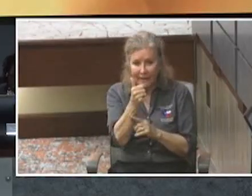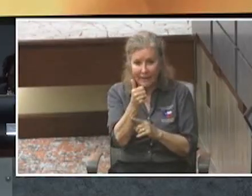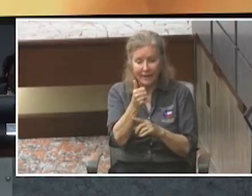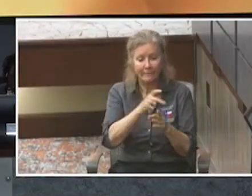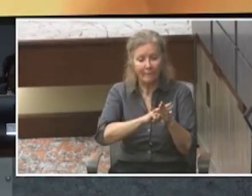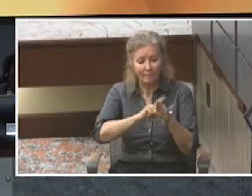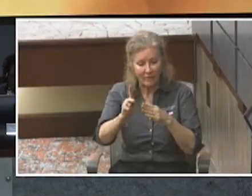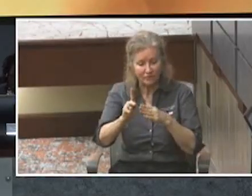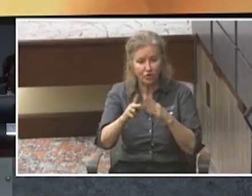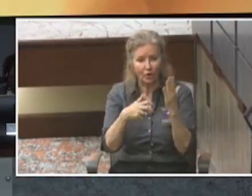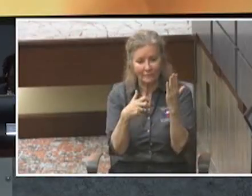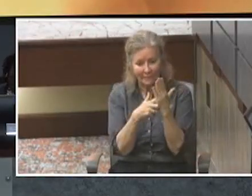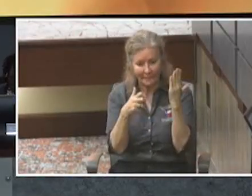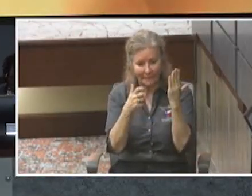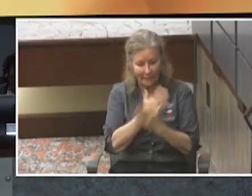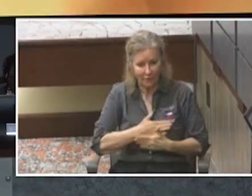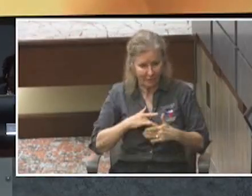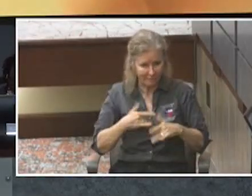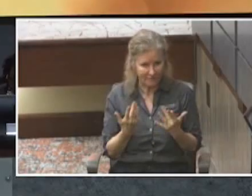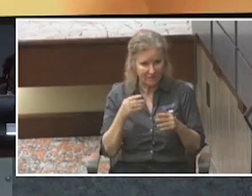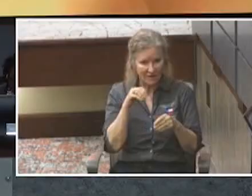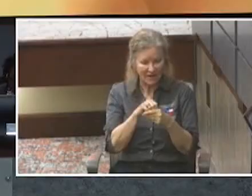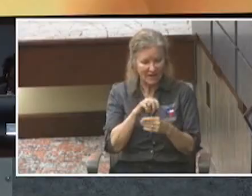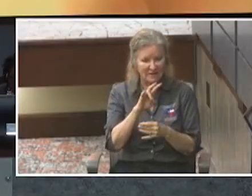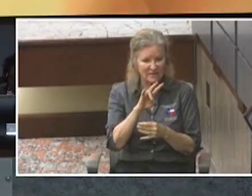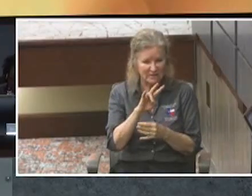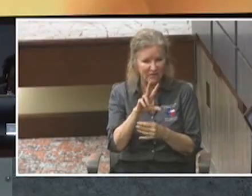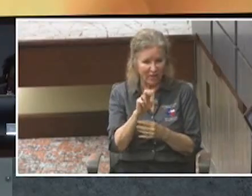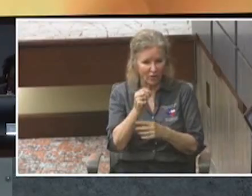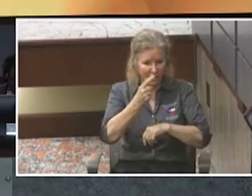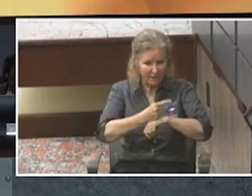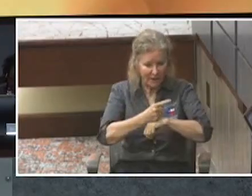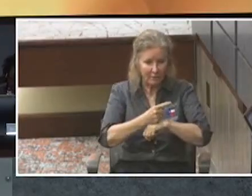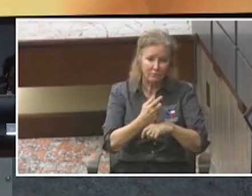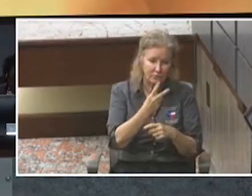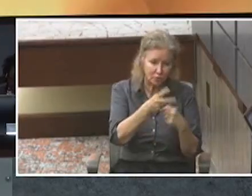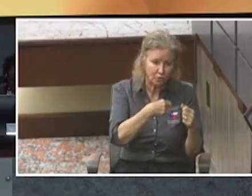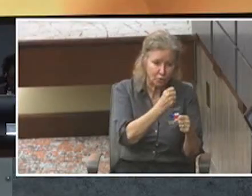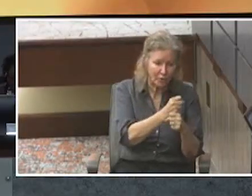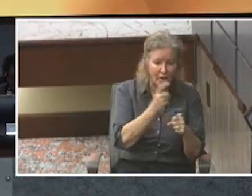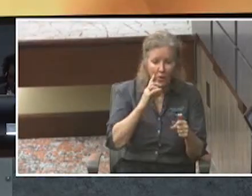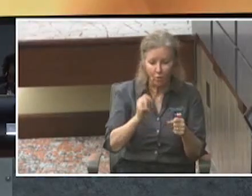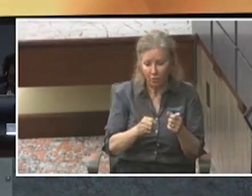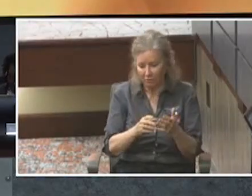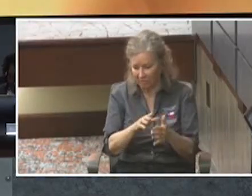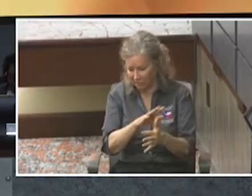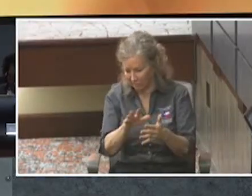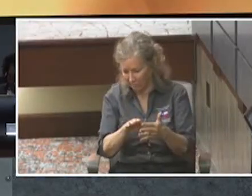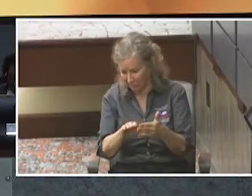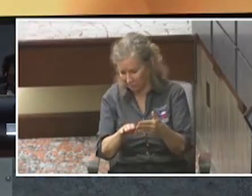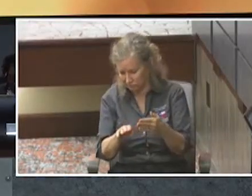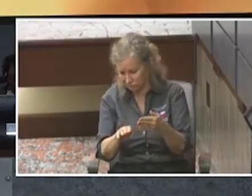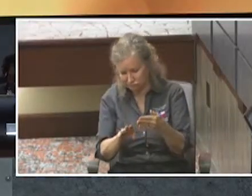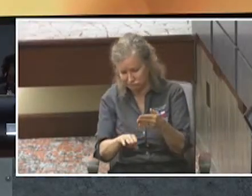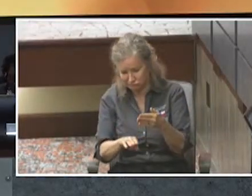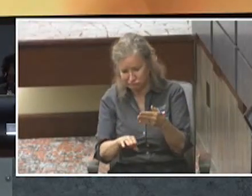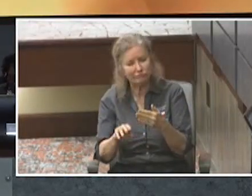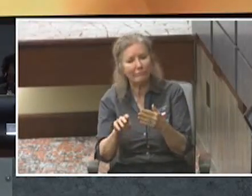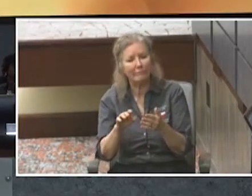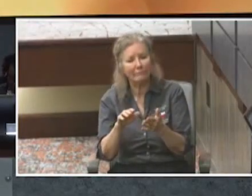entertainment events in a 730-day period, which will end in mid-November. Number